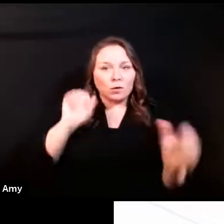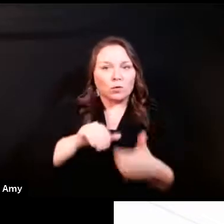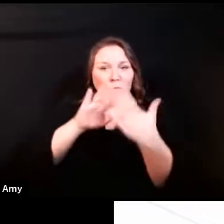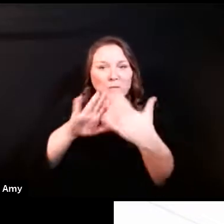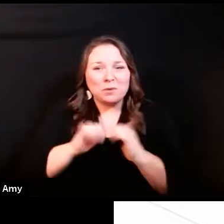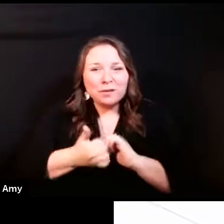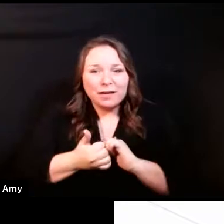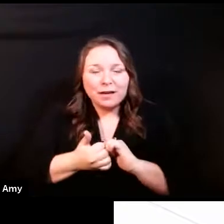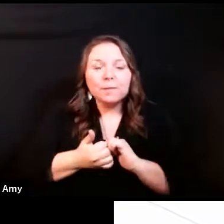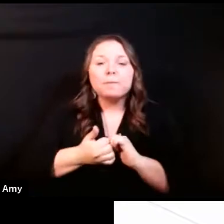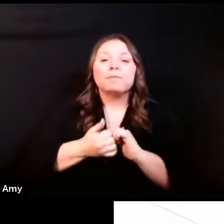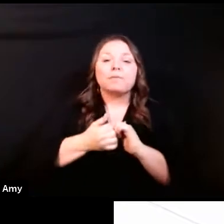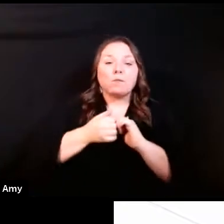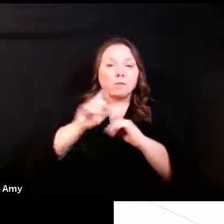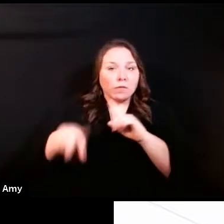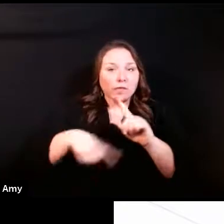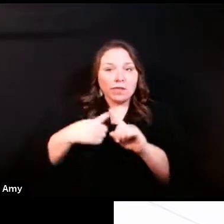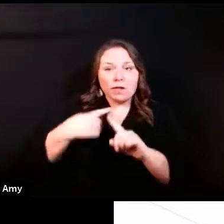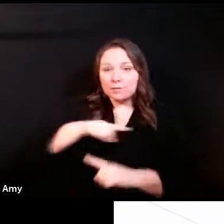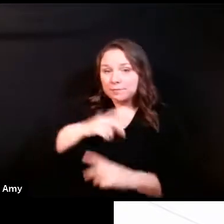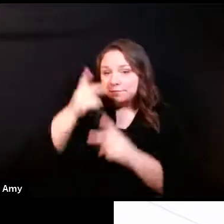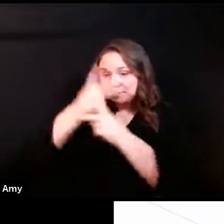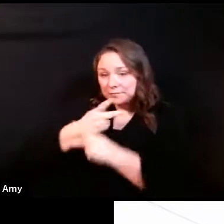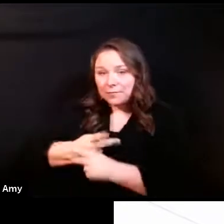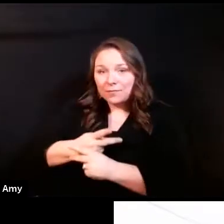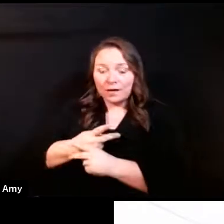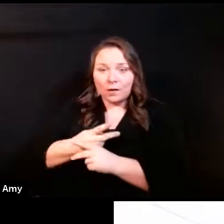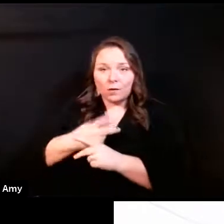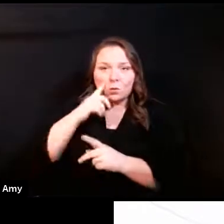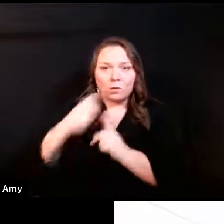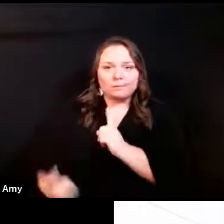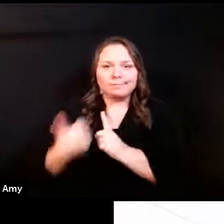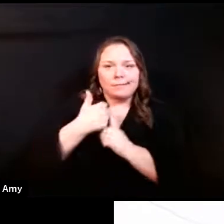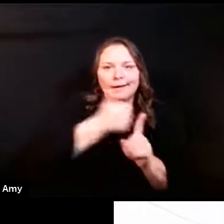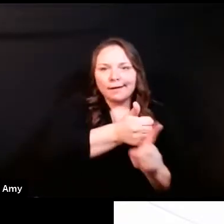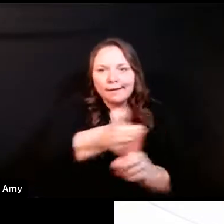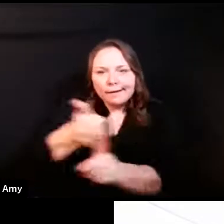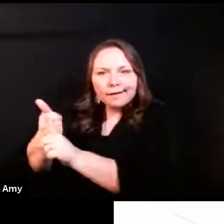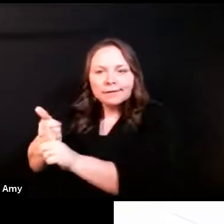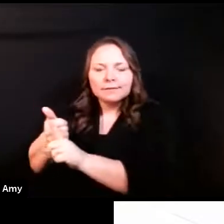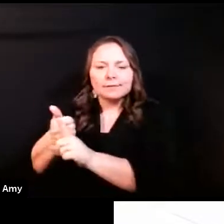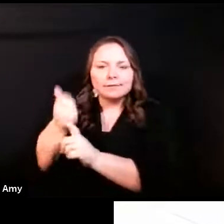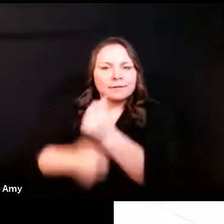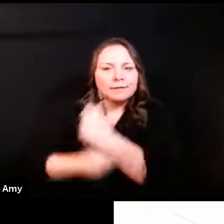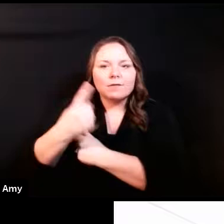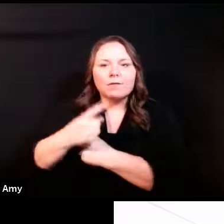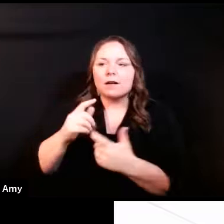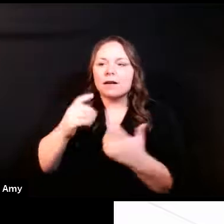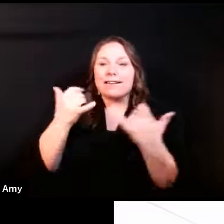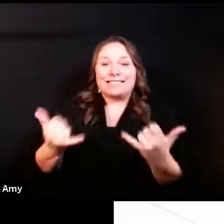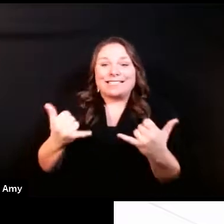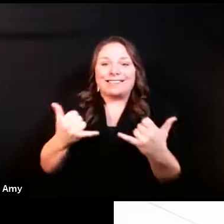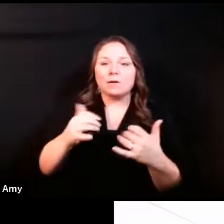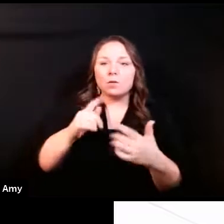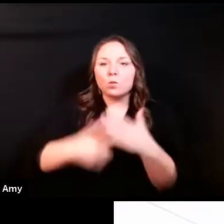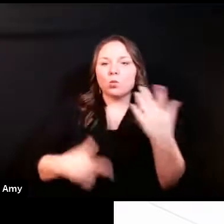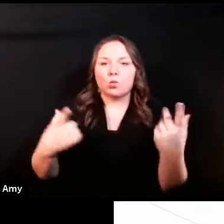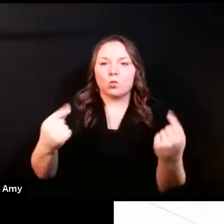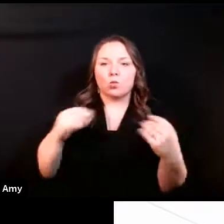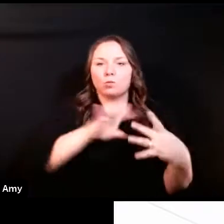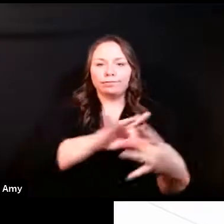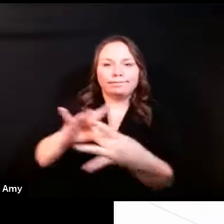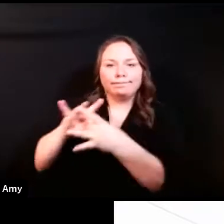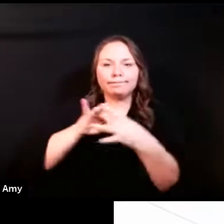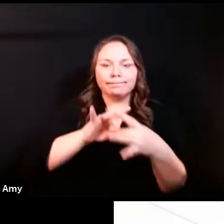so knowing that we were all set up to be impacted, I think we were all kind of thinking, what is the coordination that's going to take place